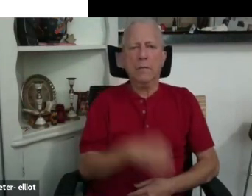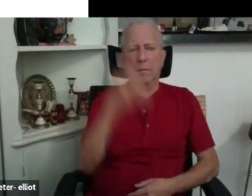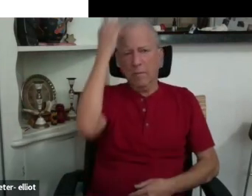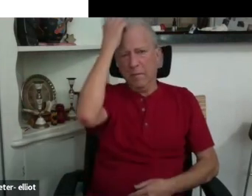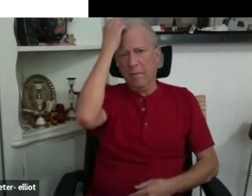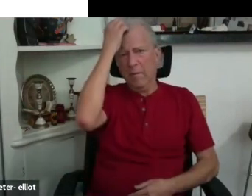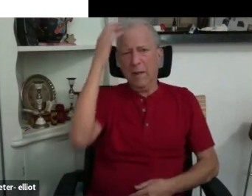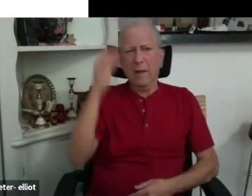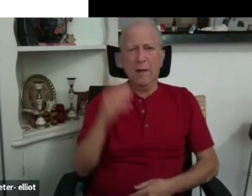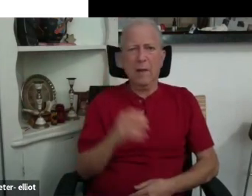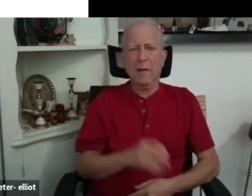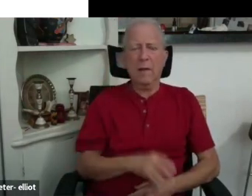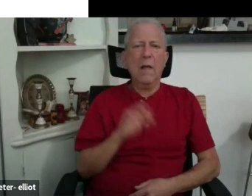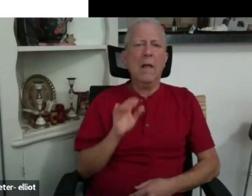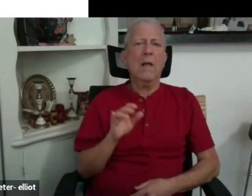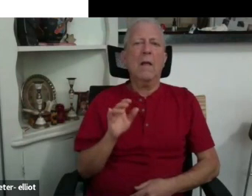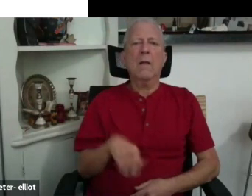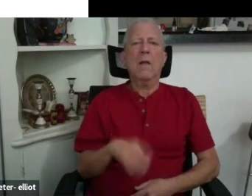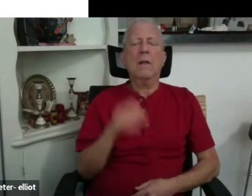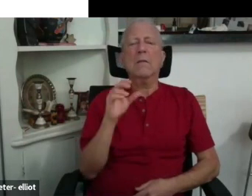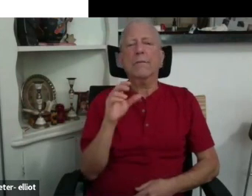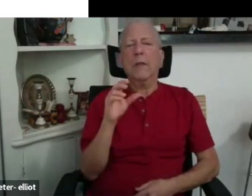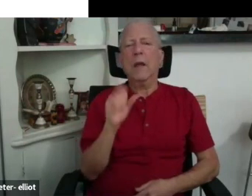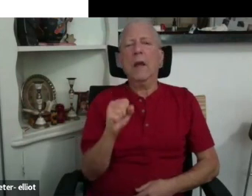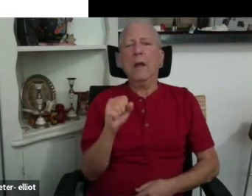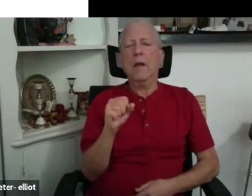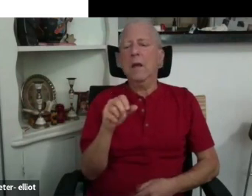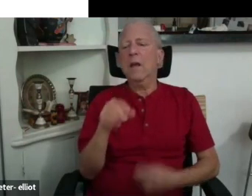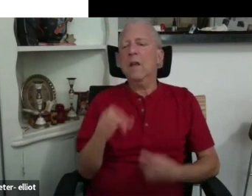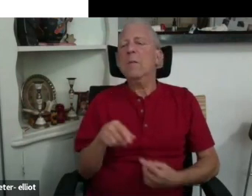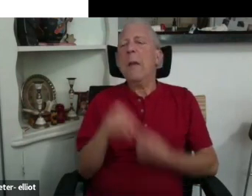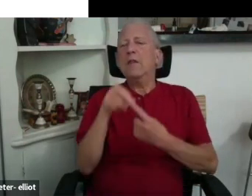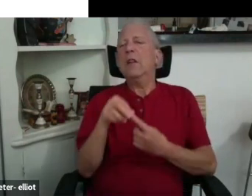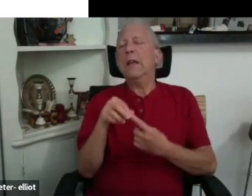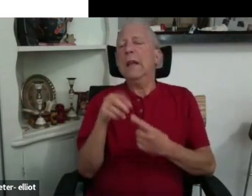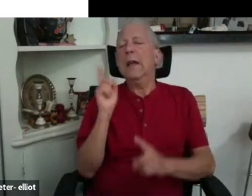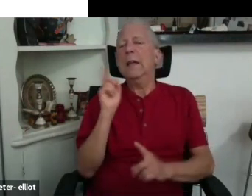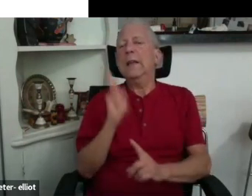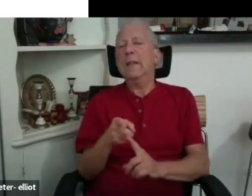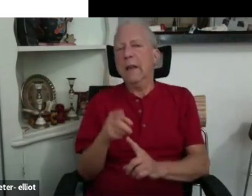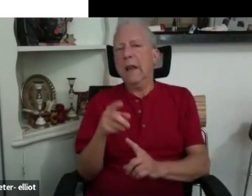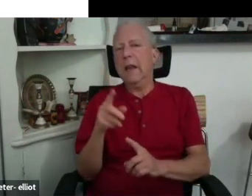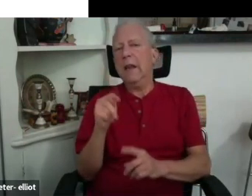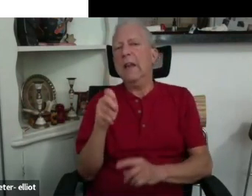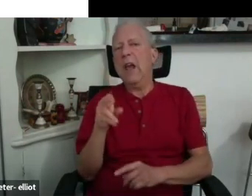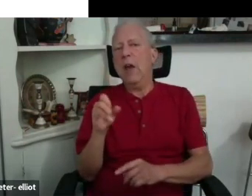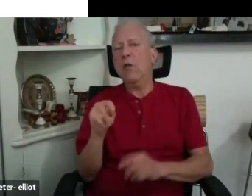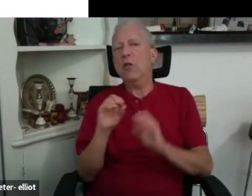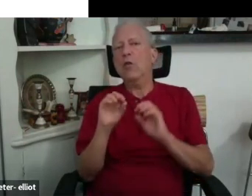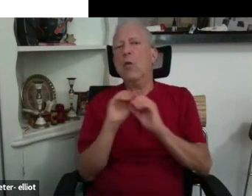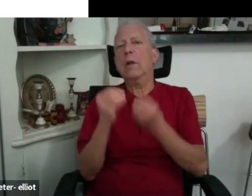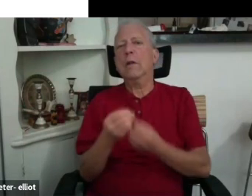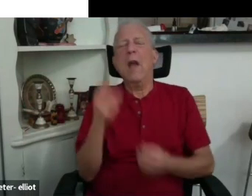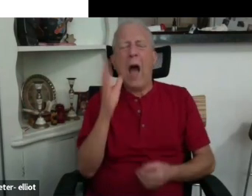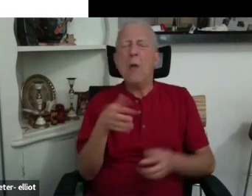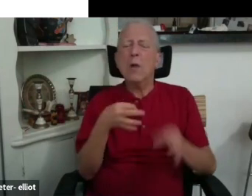a reminder, stands for Specially Designated Global Terrorist Organizations. So I'll get more into what